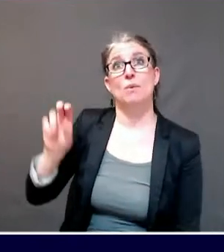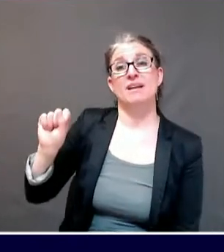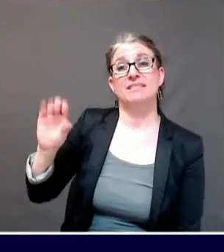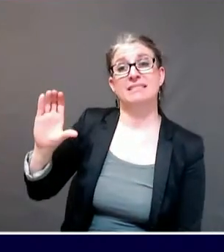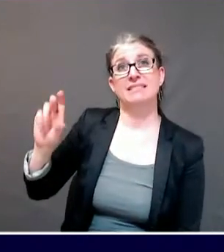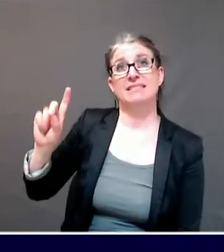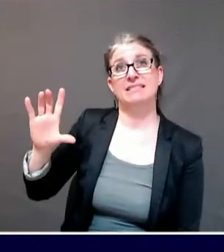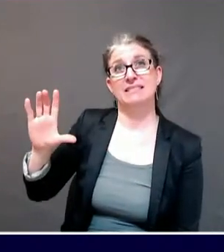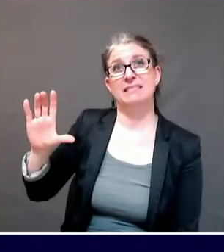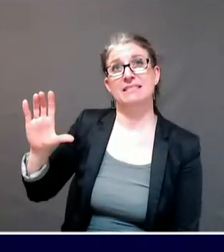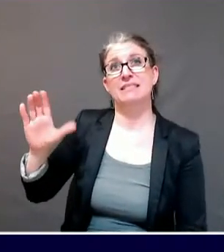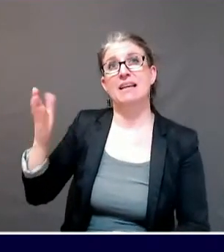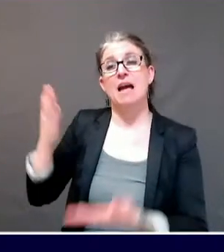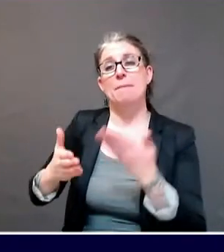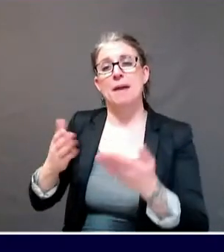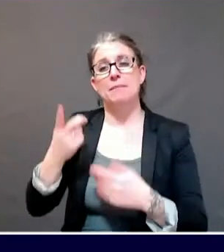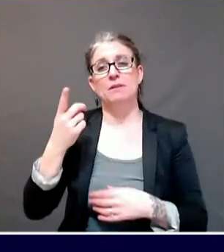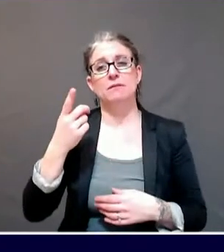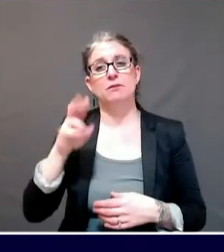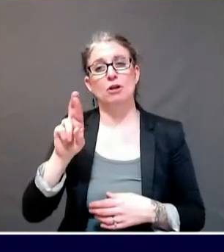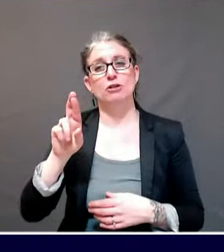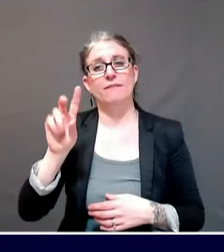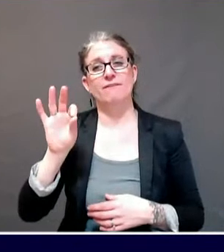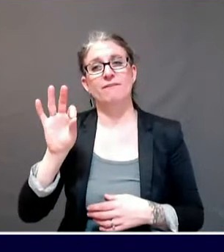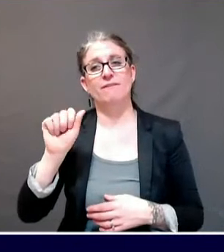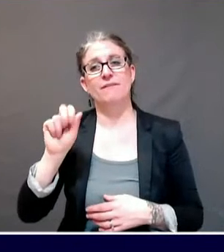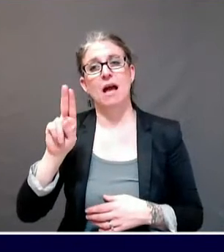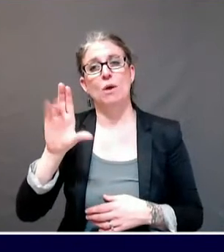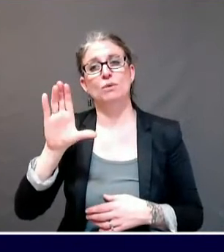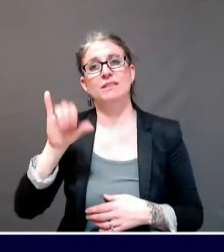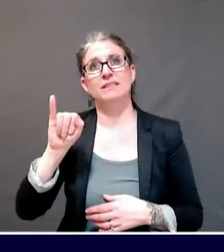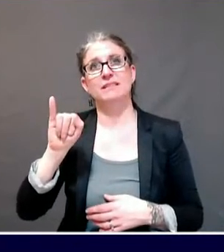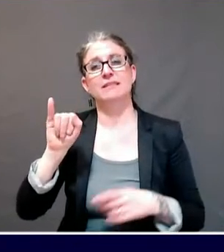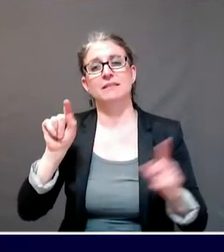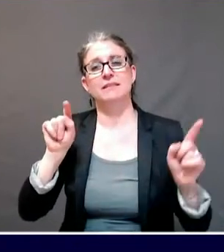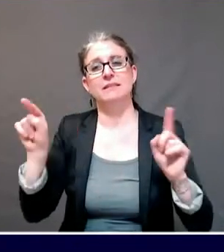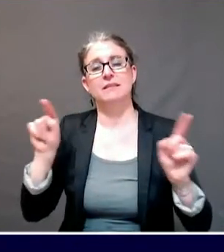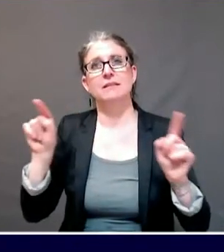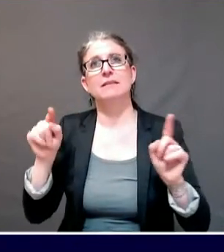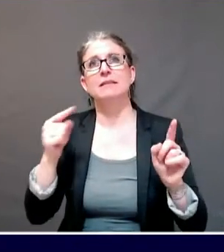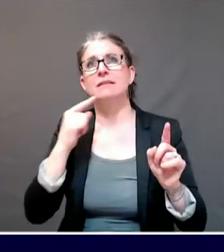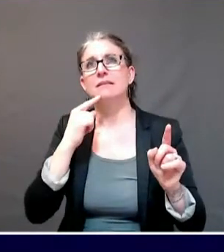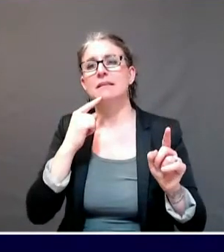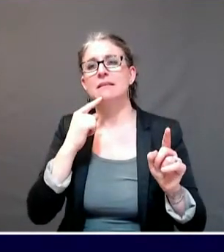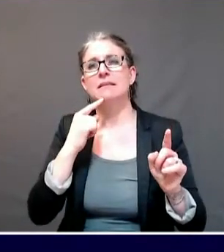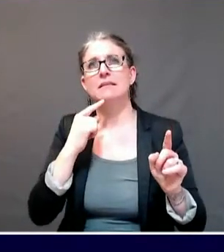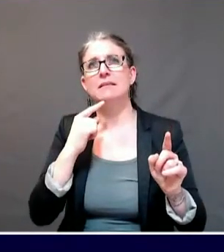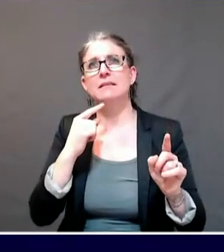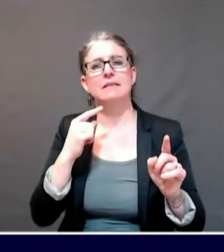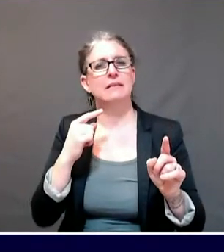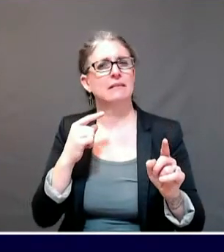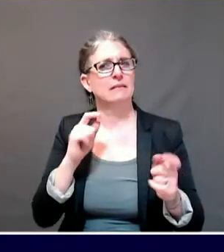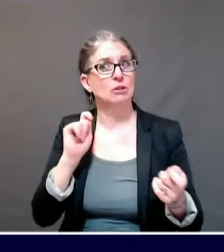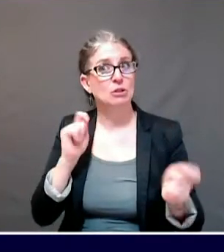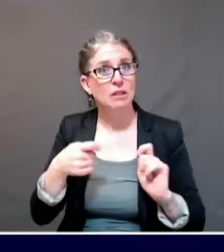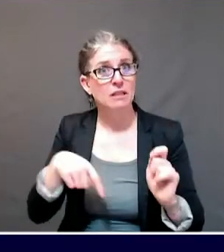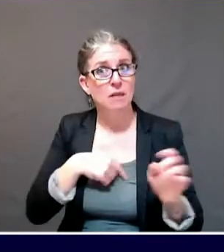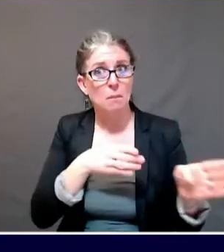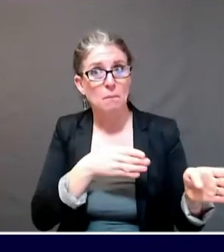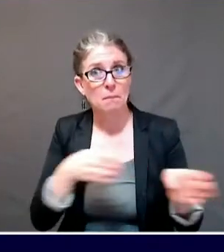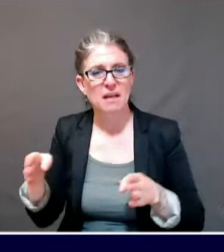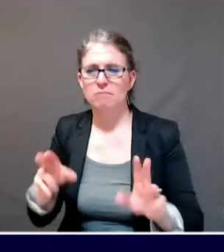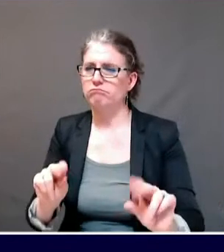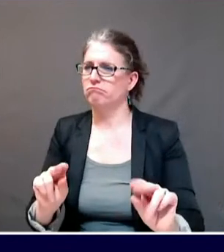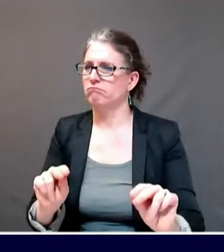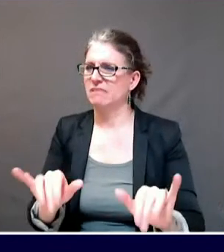this, and the answer is probably not at this time. So first of all, we don't know what the longevity of